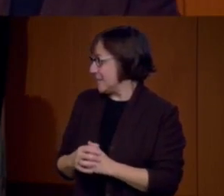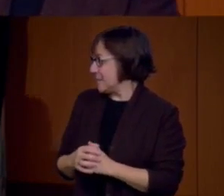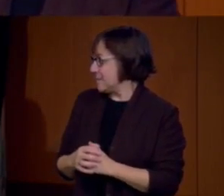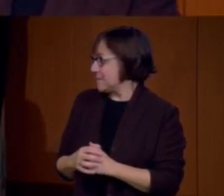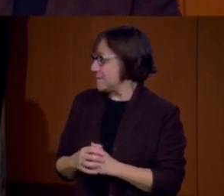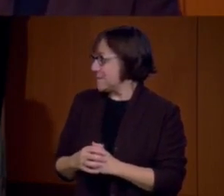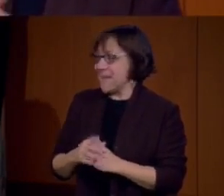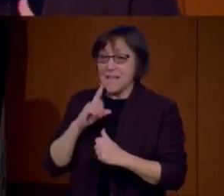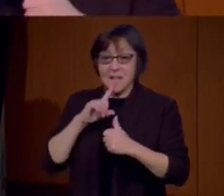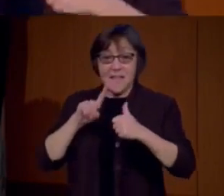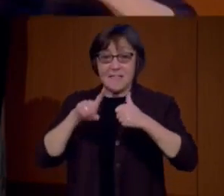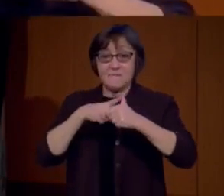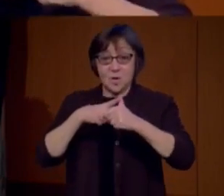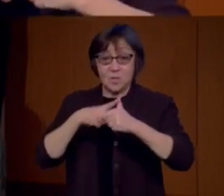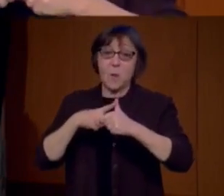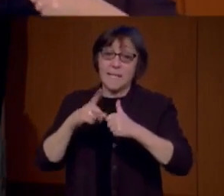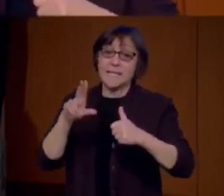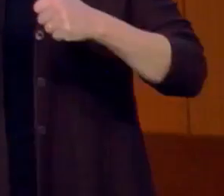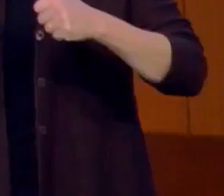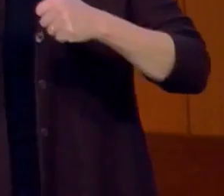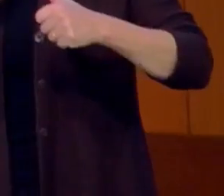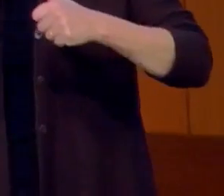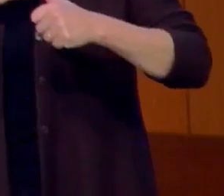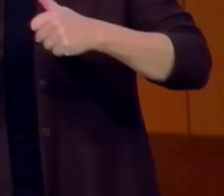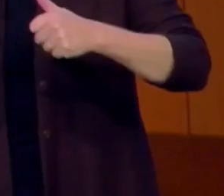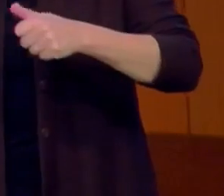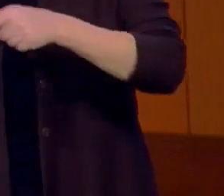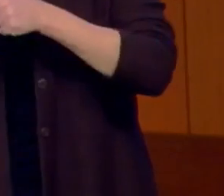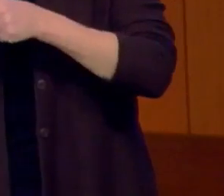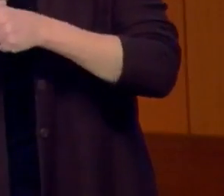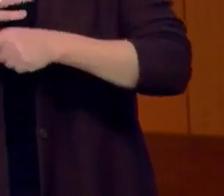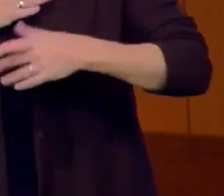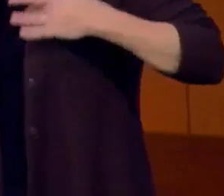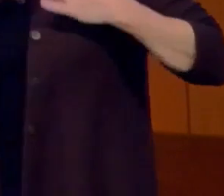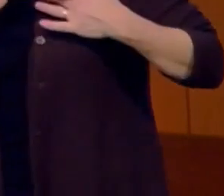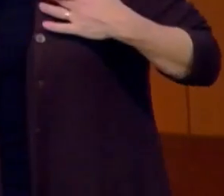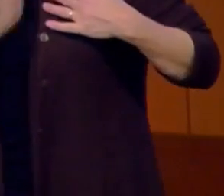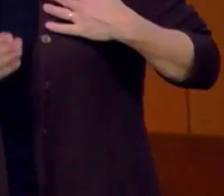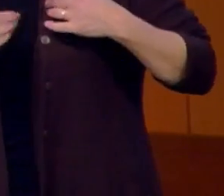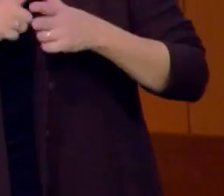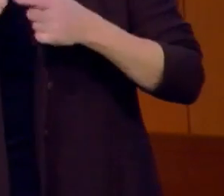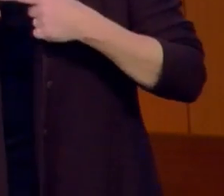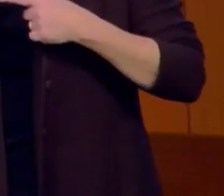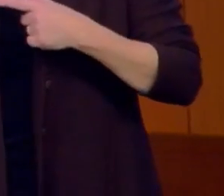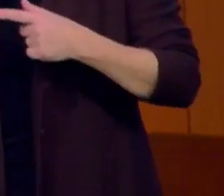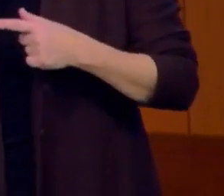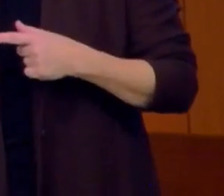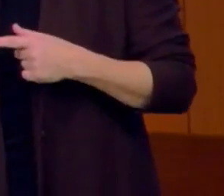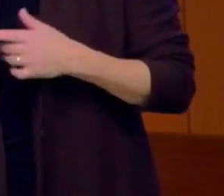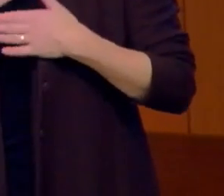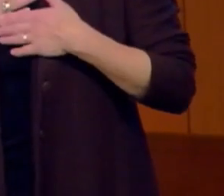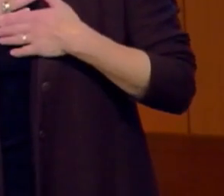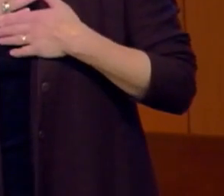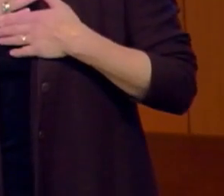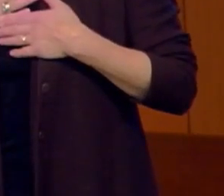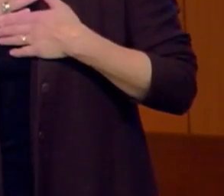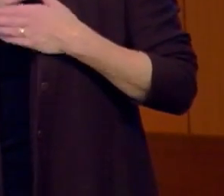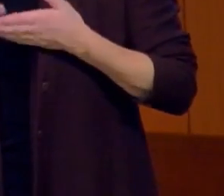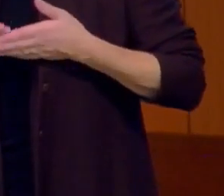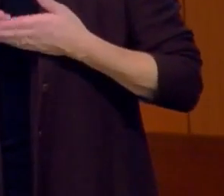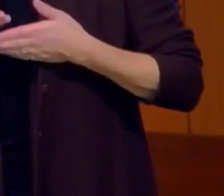in the first instance, because he liked my brother out of the goodness of his heart, after that, it was my bottom line's better if I hire people with